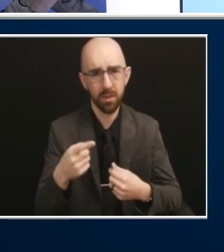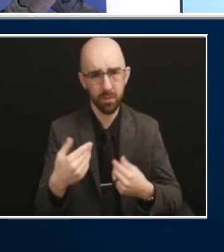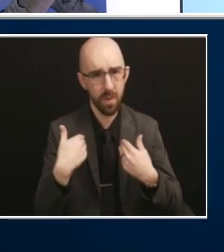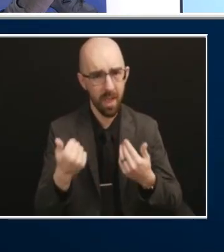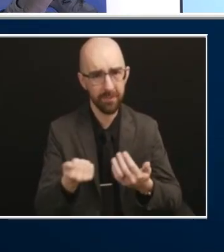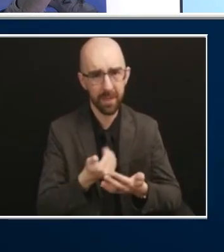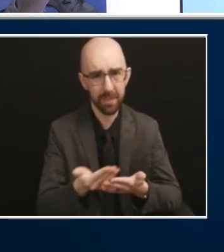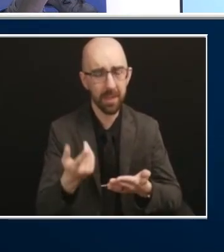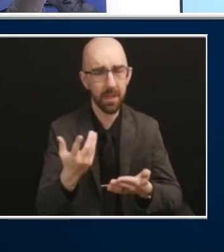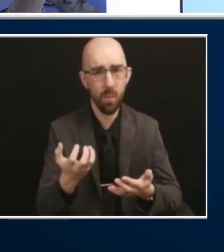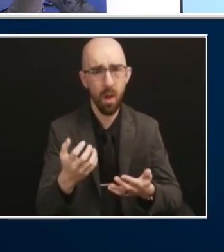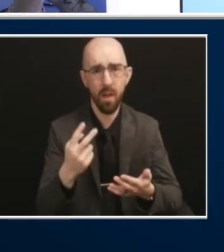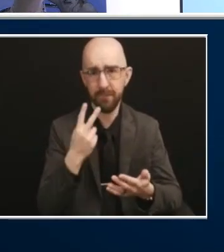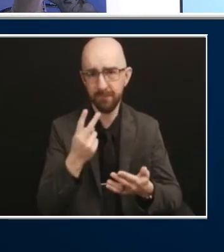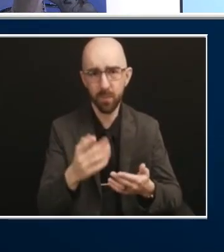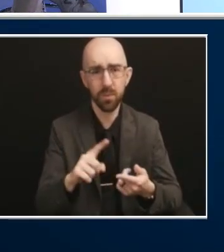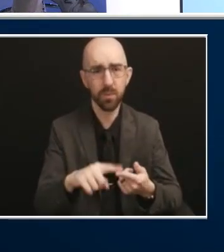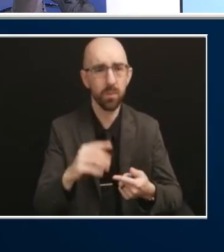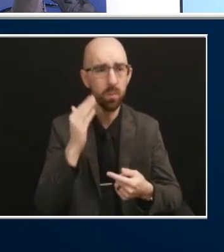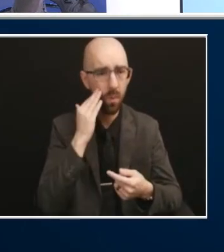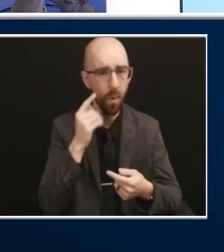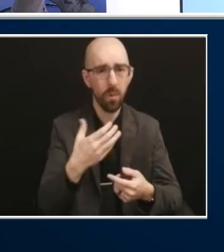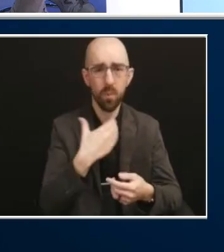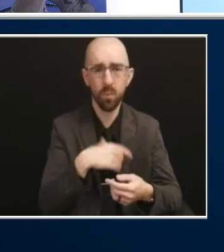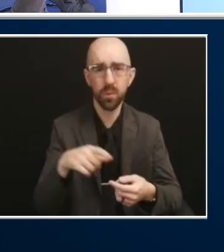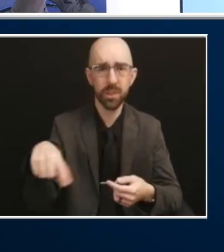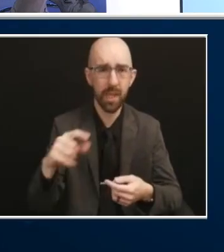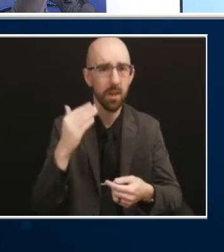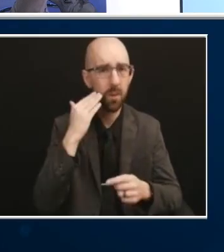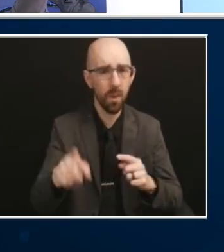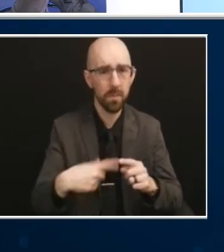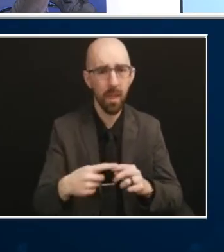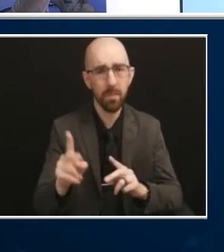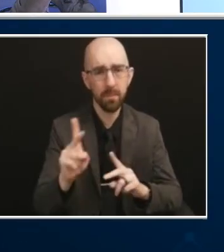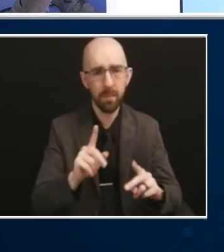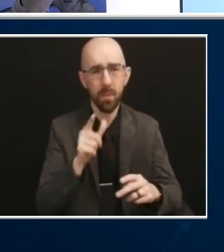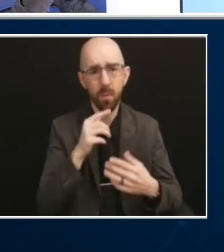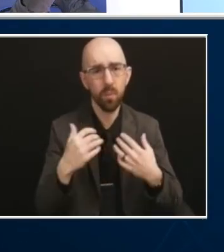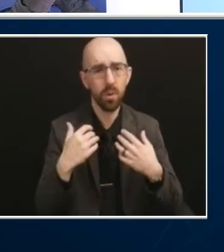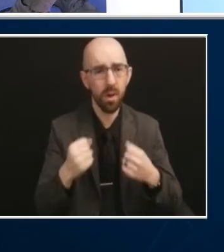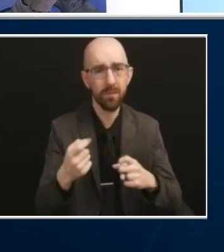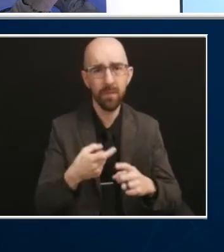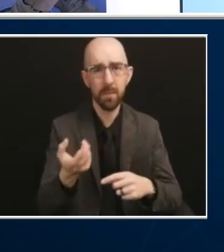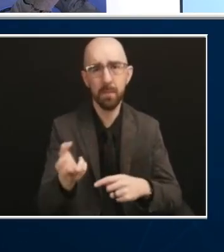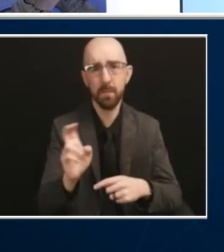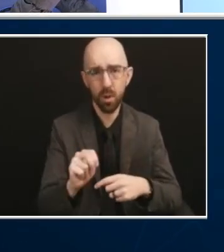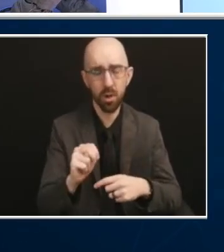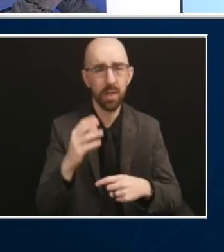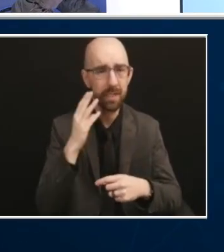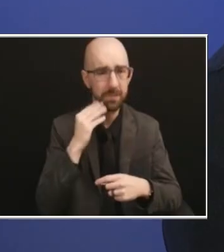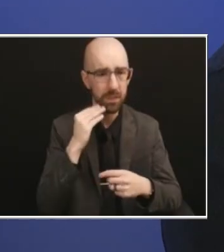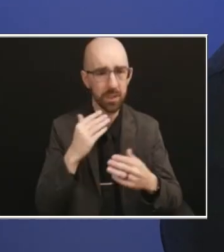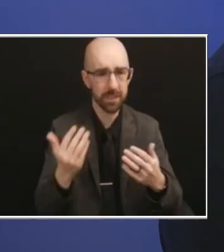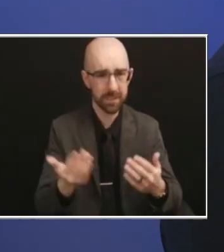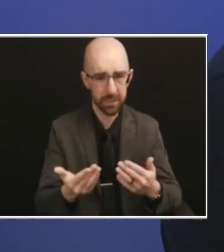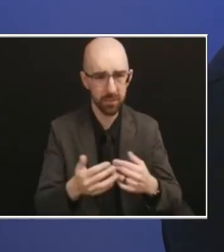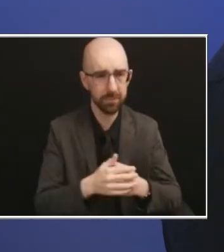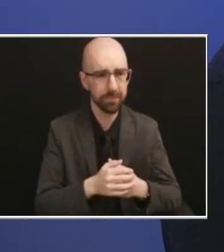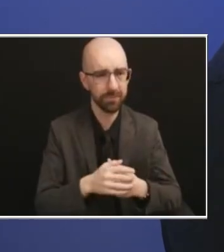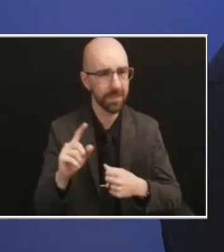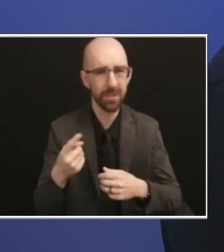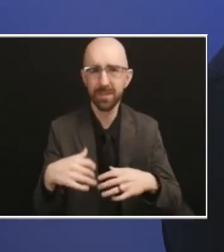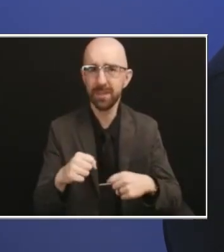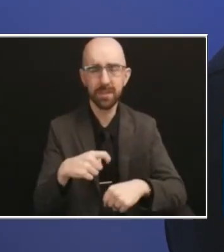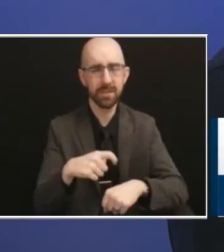want our viewers to know that you wish they knew about people who are recovering from burns or your experience here? It just takes time. You